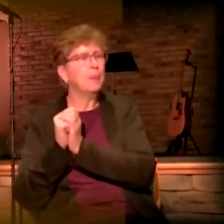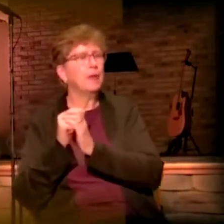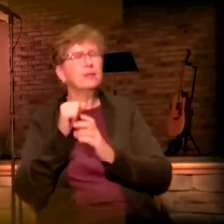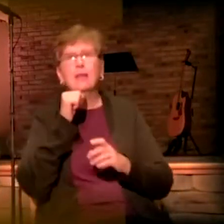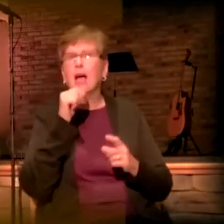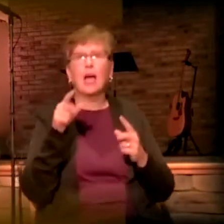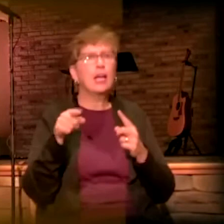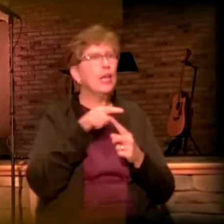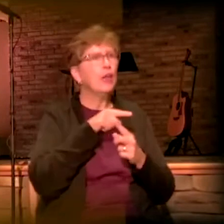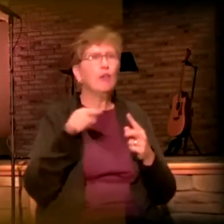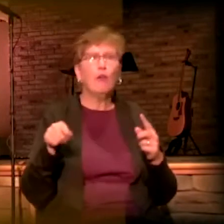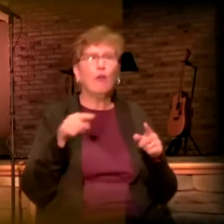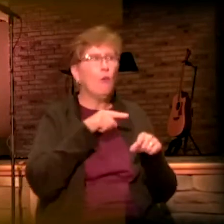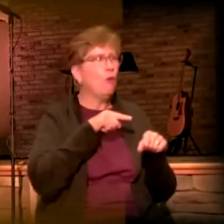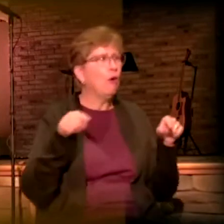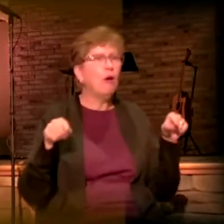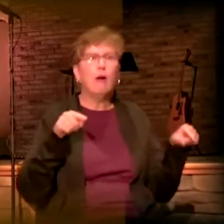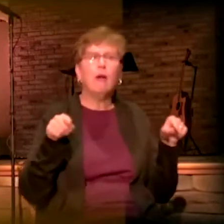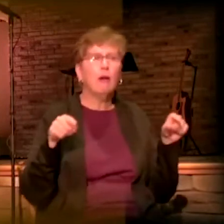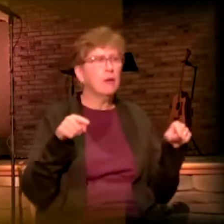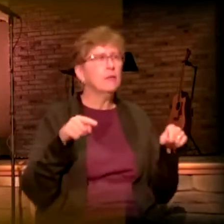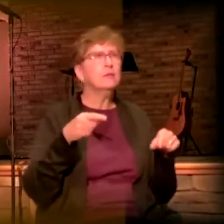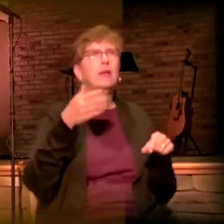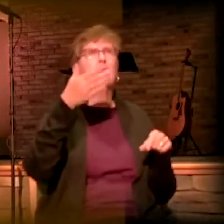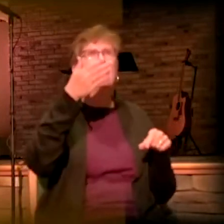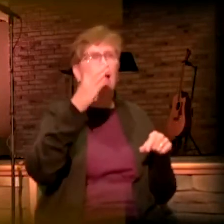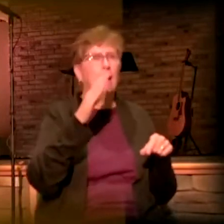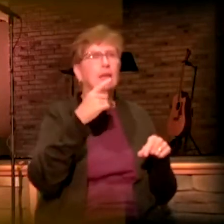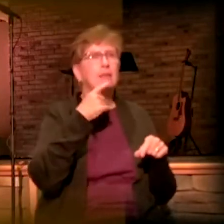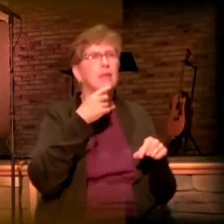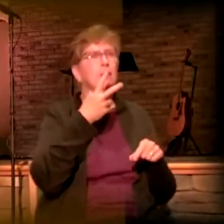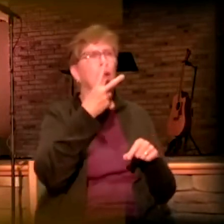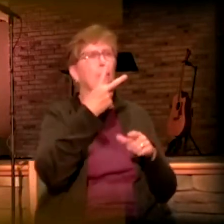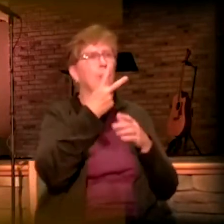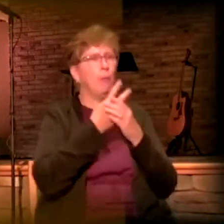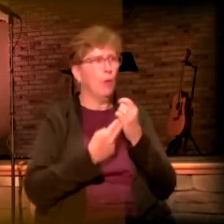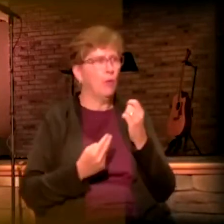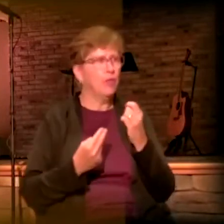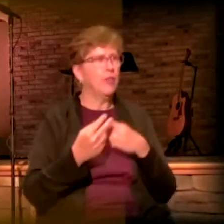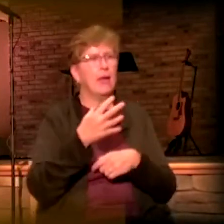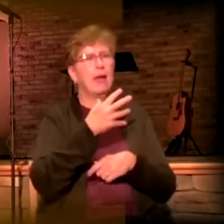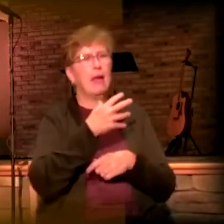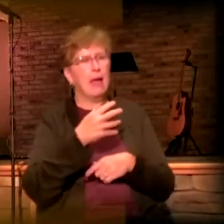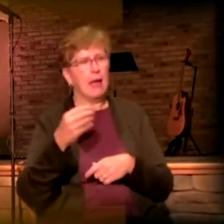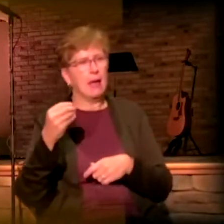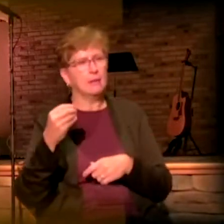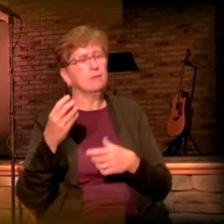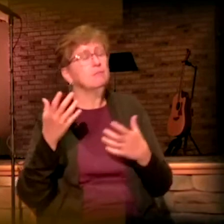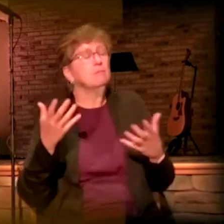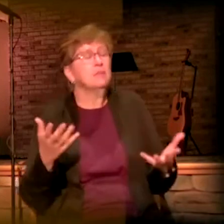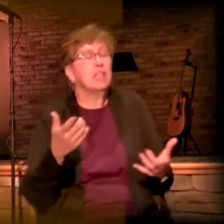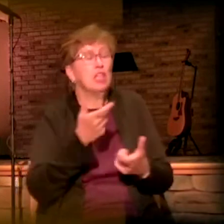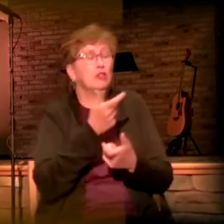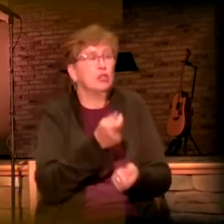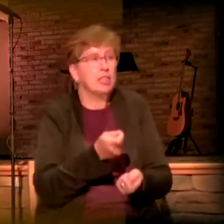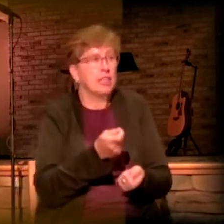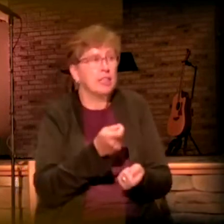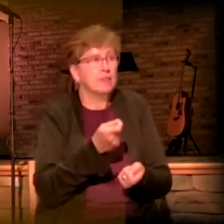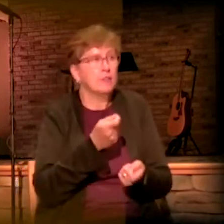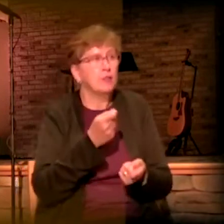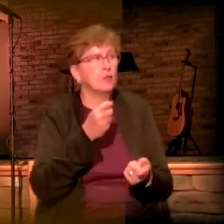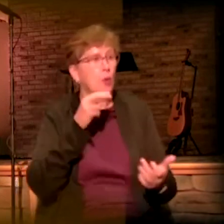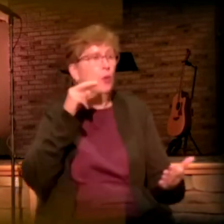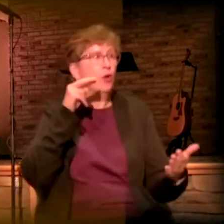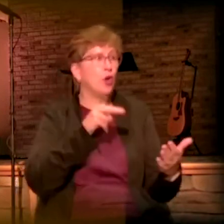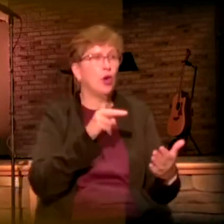or. I believe with God, it is a both and. And so it's interesting. Again, just go through the